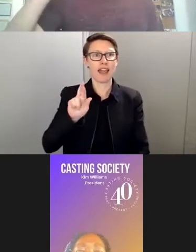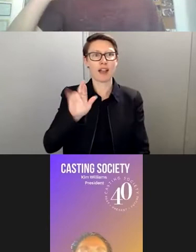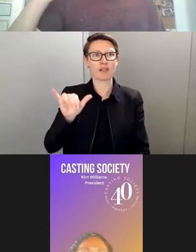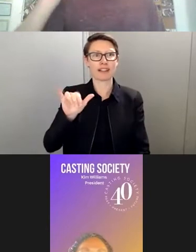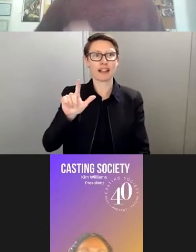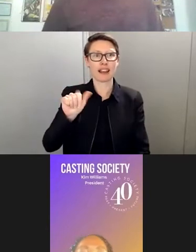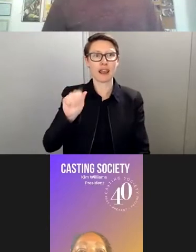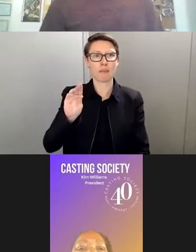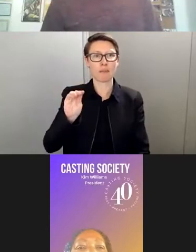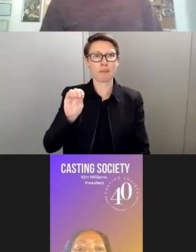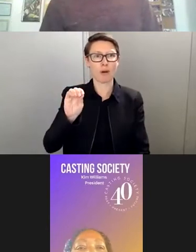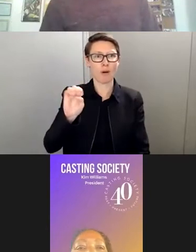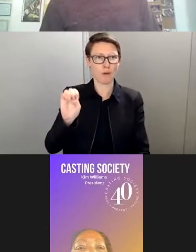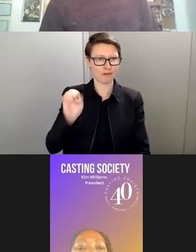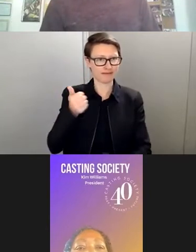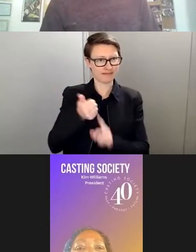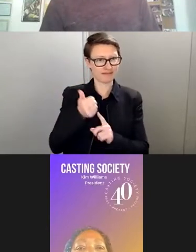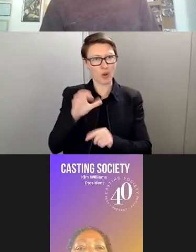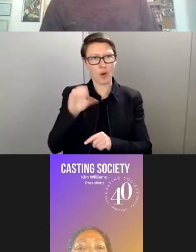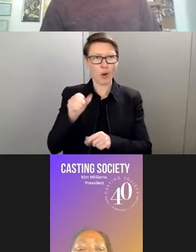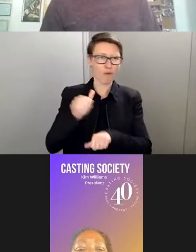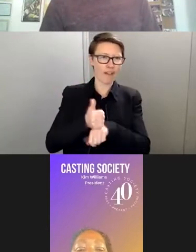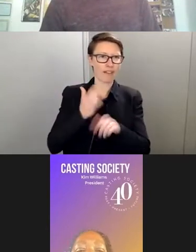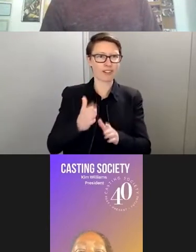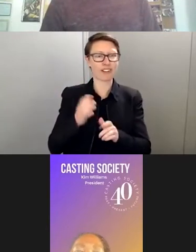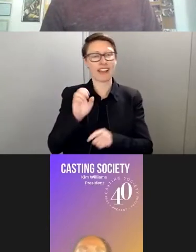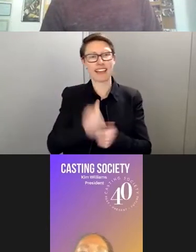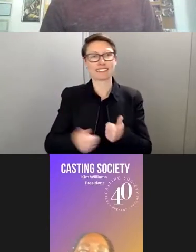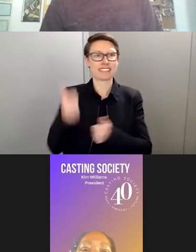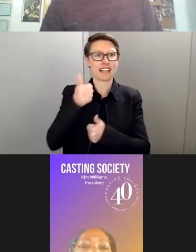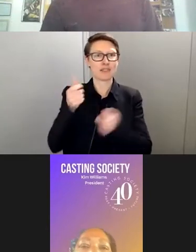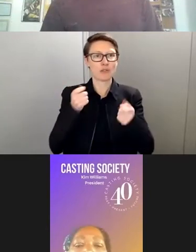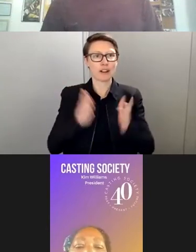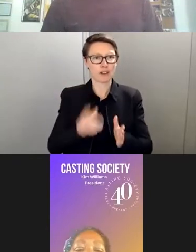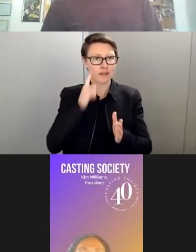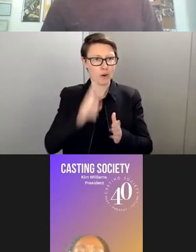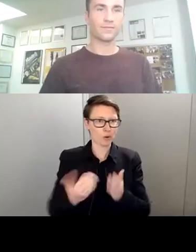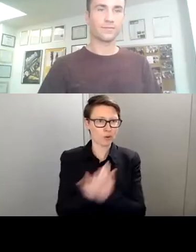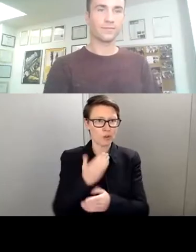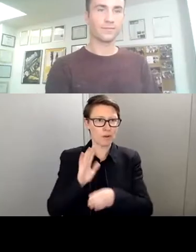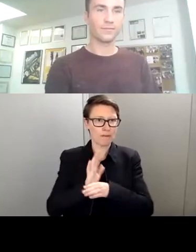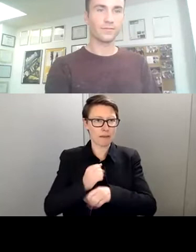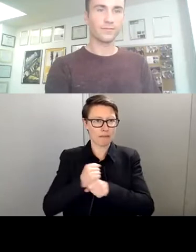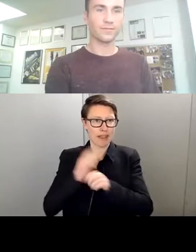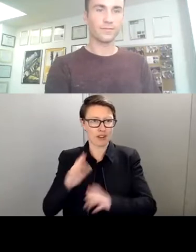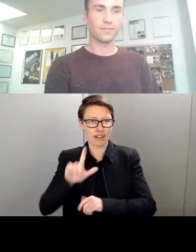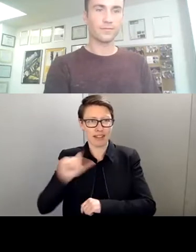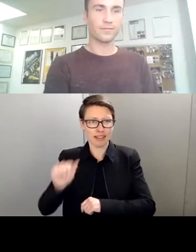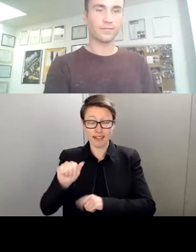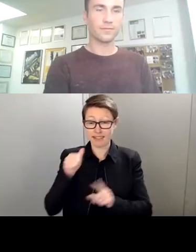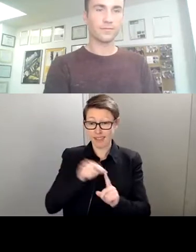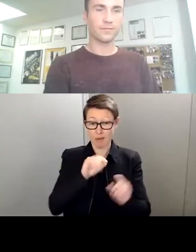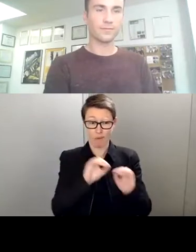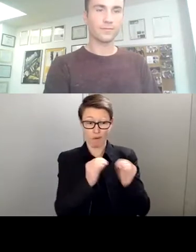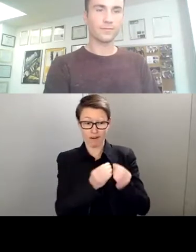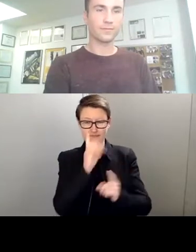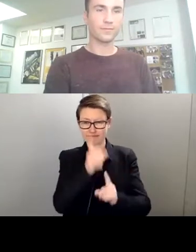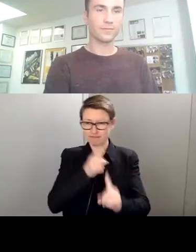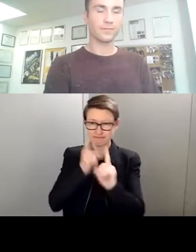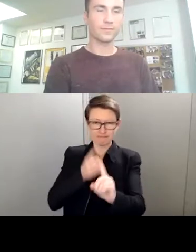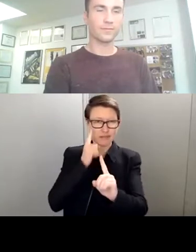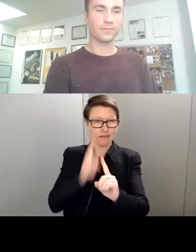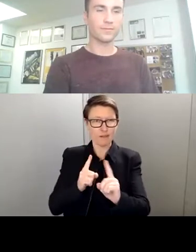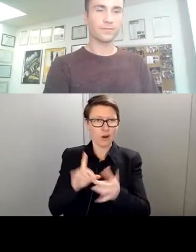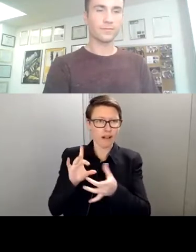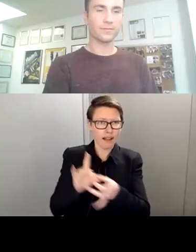is the co-founder and executive director of New Filmmakers Los Angeles, an organization committed to highlighting and connecting emerging filmmakers